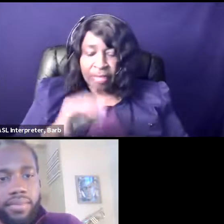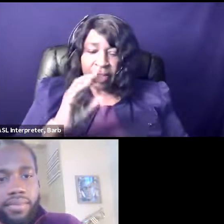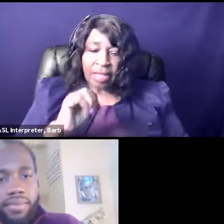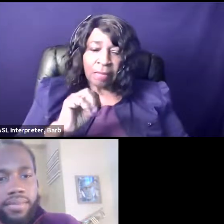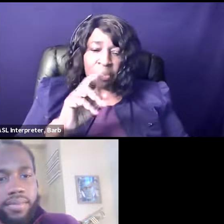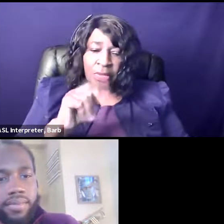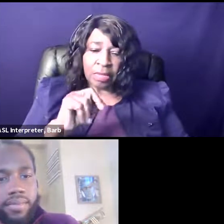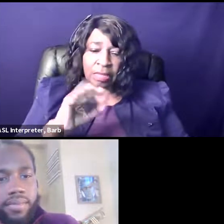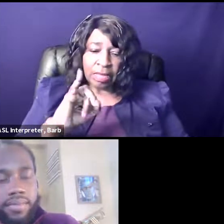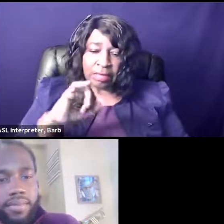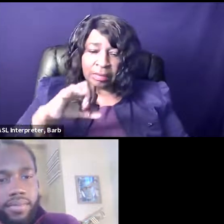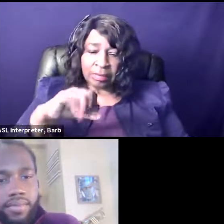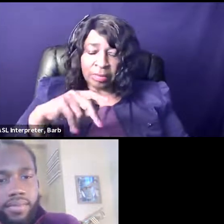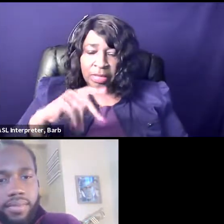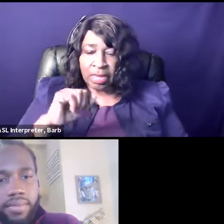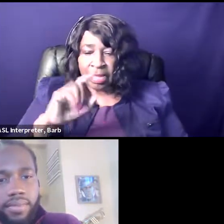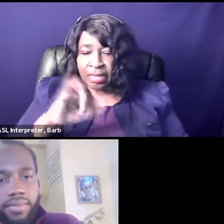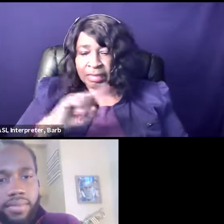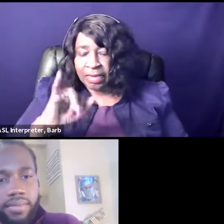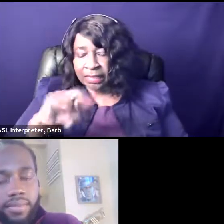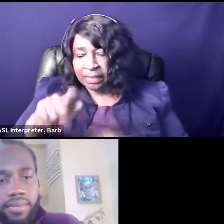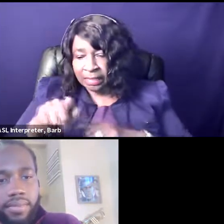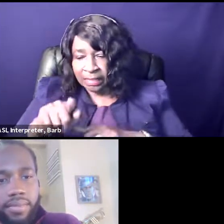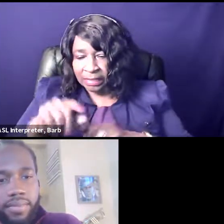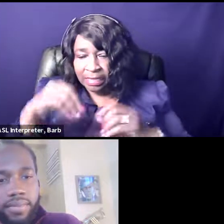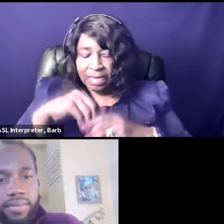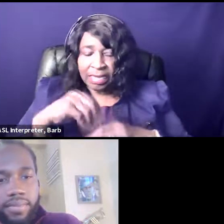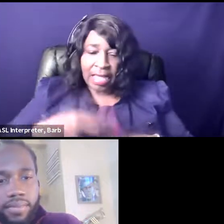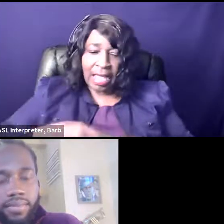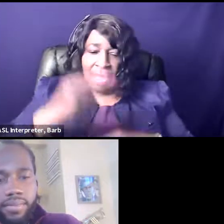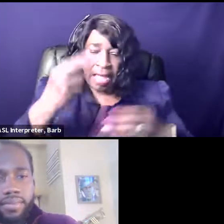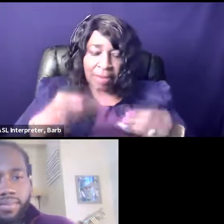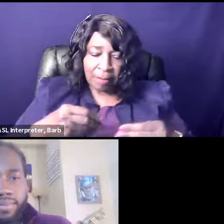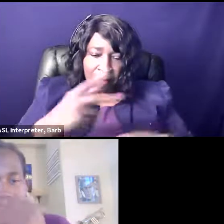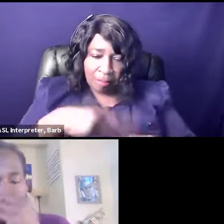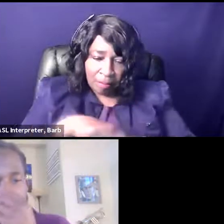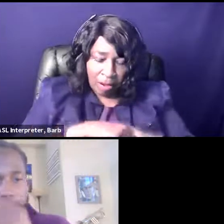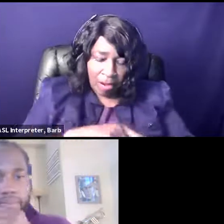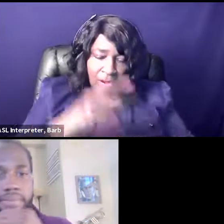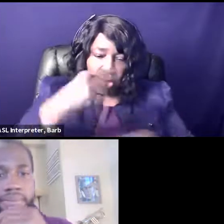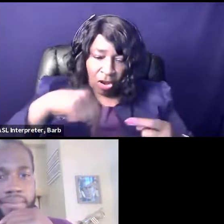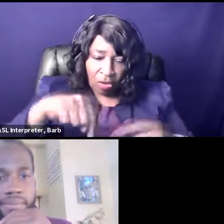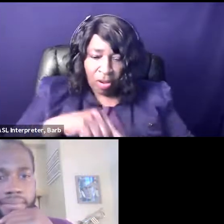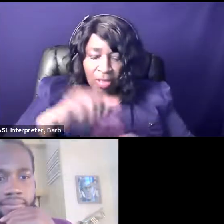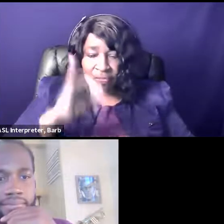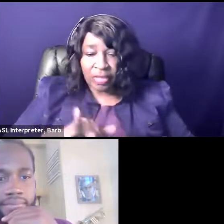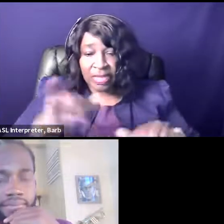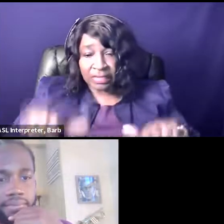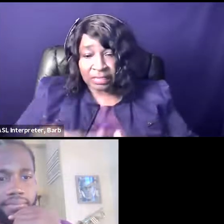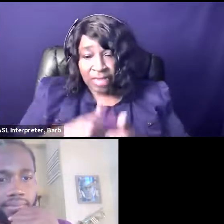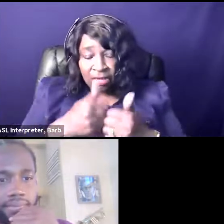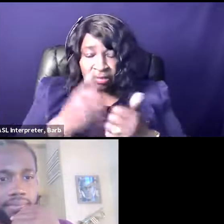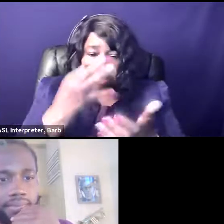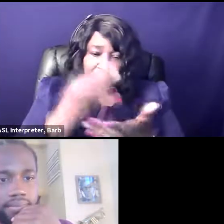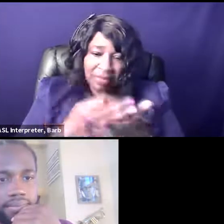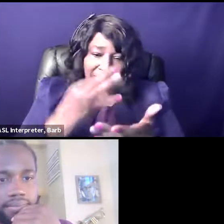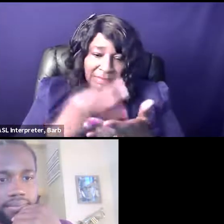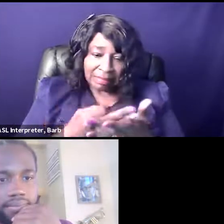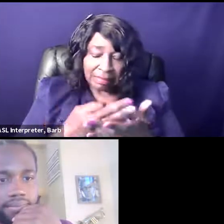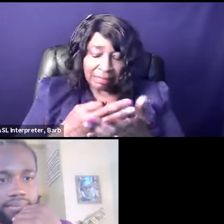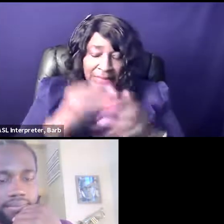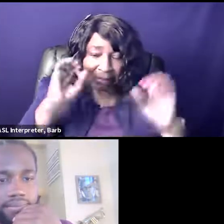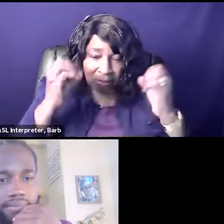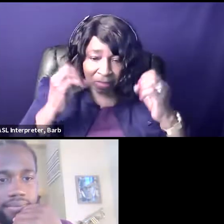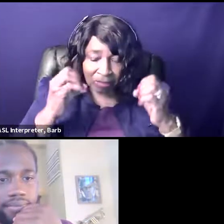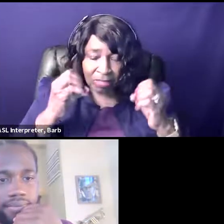municipalizing a utility within Highland Park. And so, around that kind of challenge of, financial crisis, the community came together